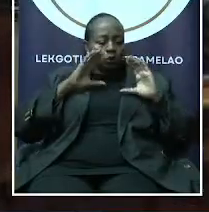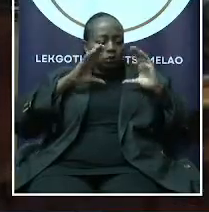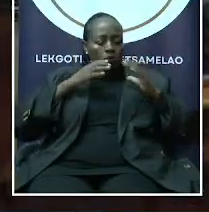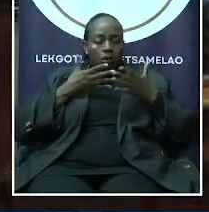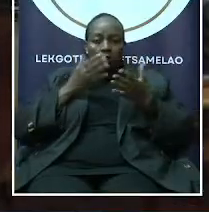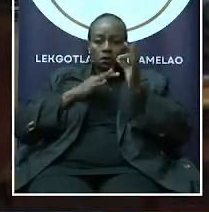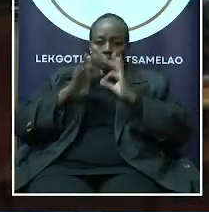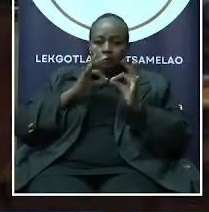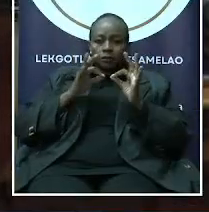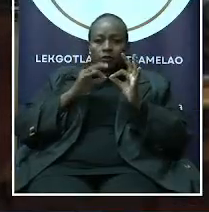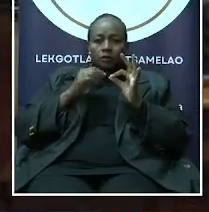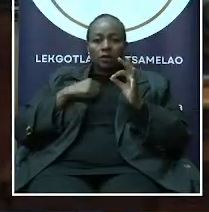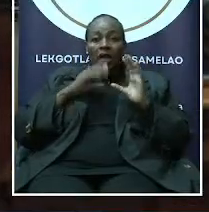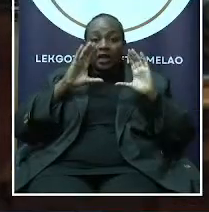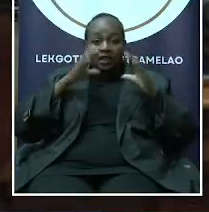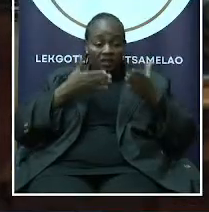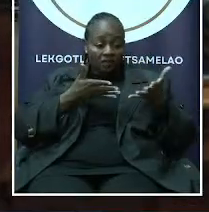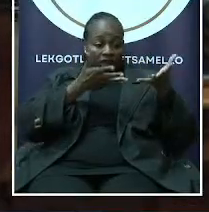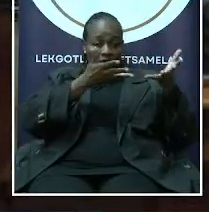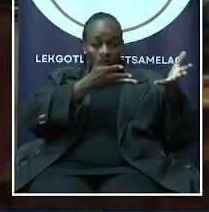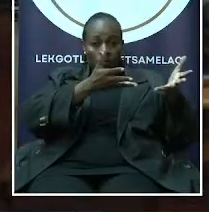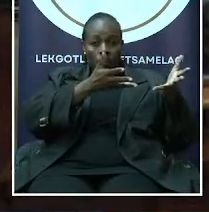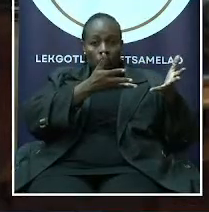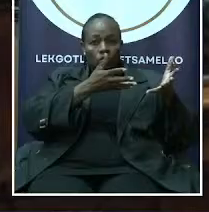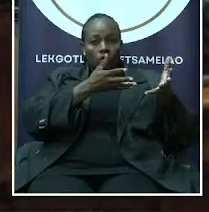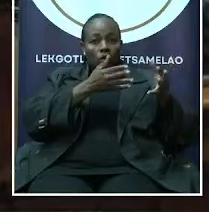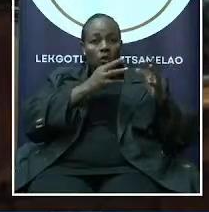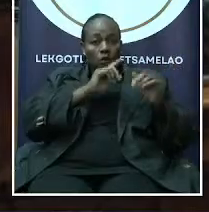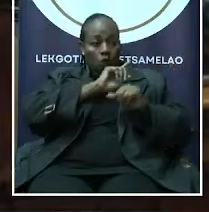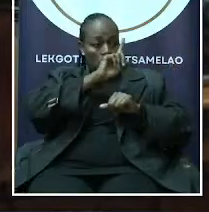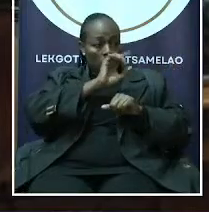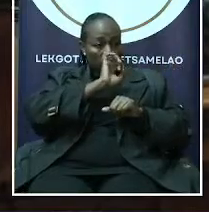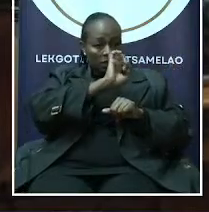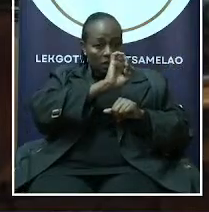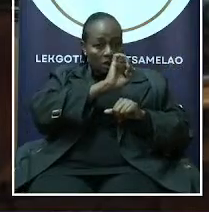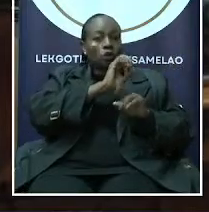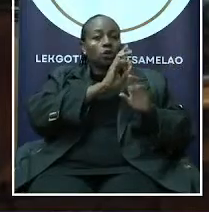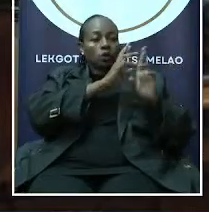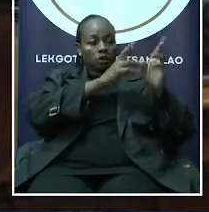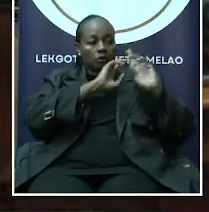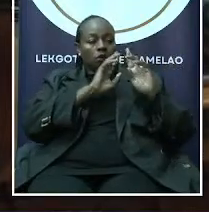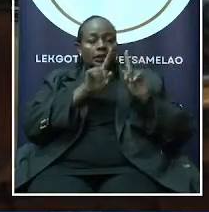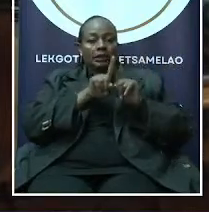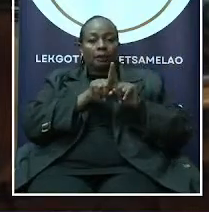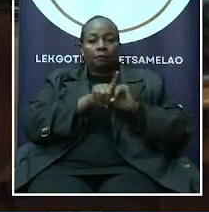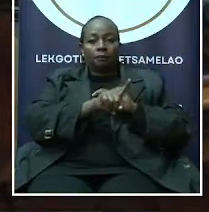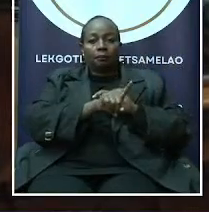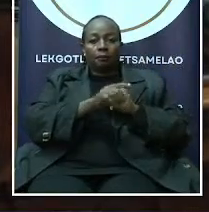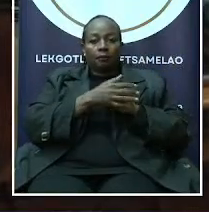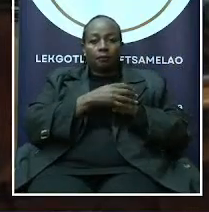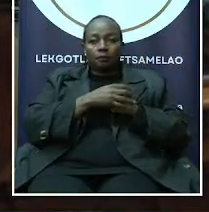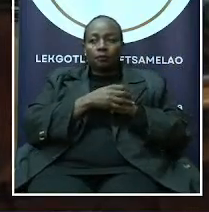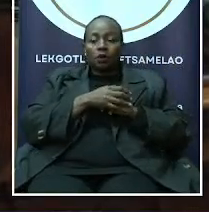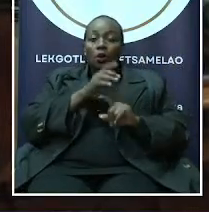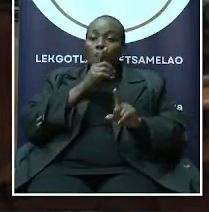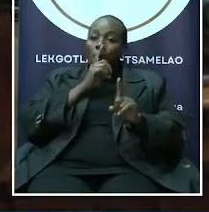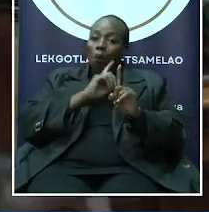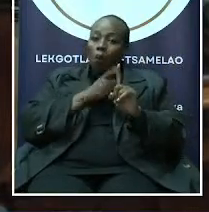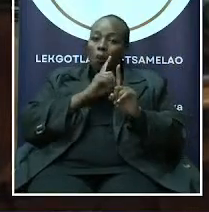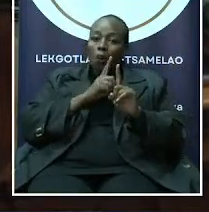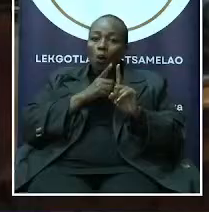That's exactly how I classify it. You just answered your own question perfectly. So, there On a point of